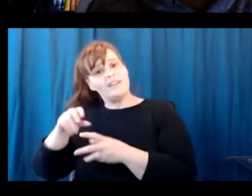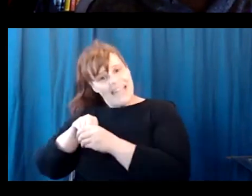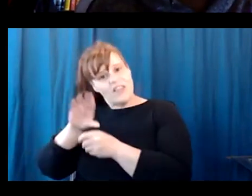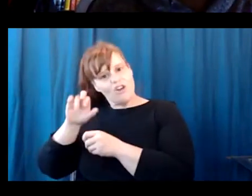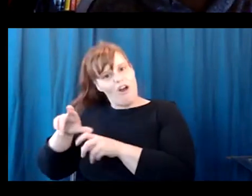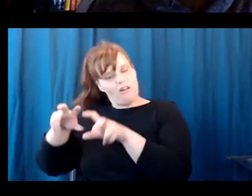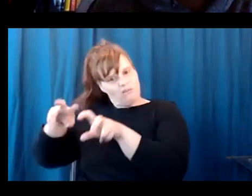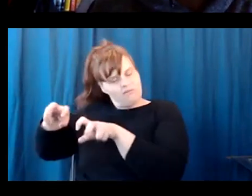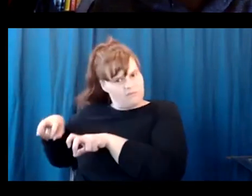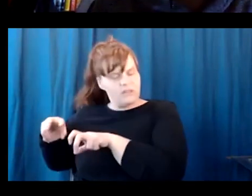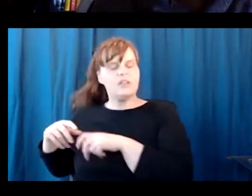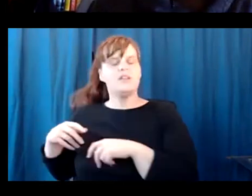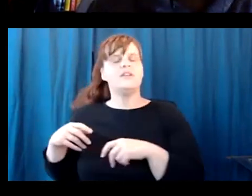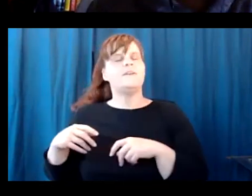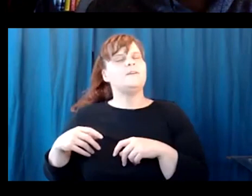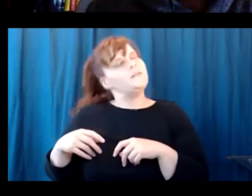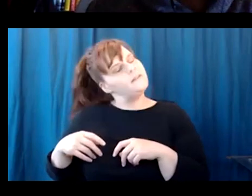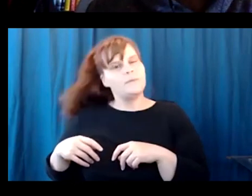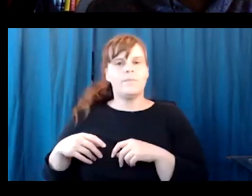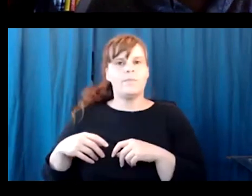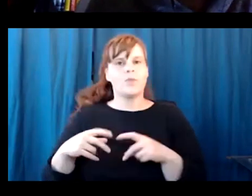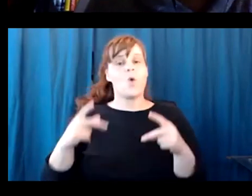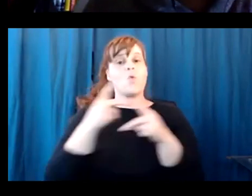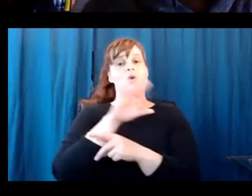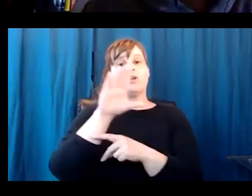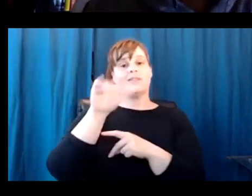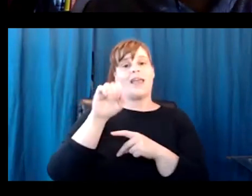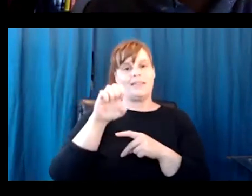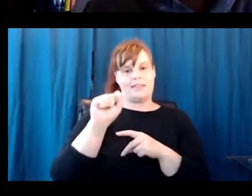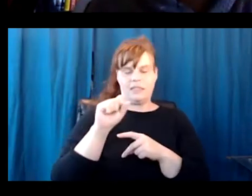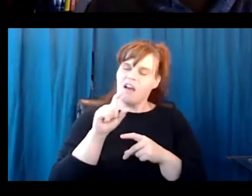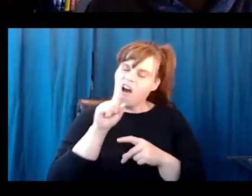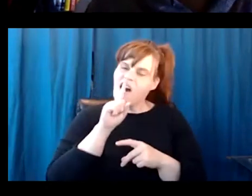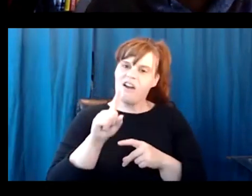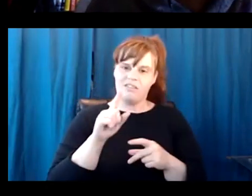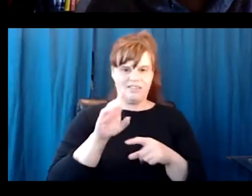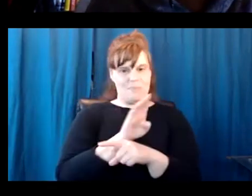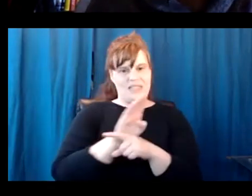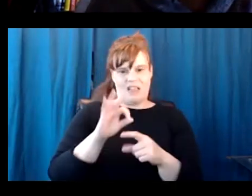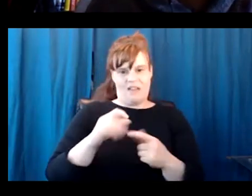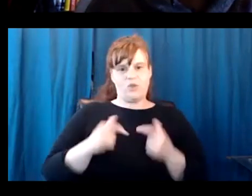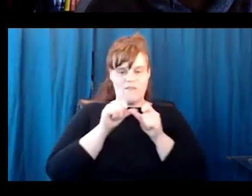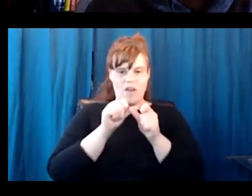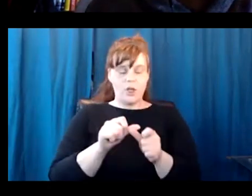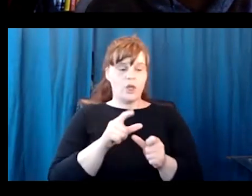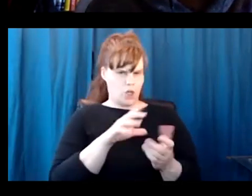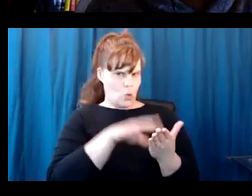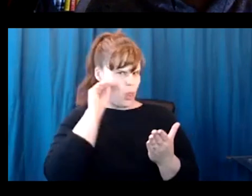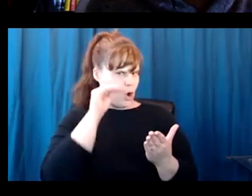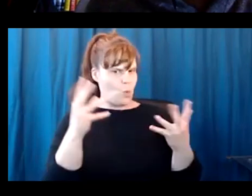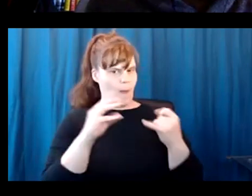Worst case scenarios are the business of survival. You learn what berries to eat, not because certain ones taste better than others,